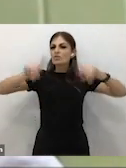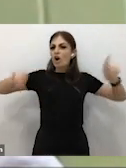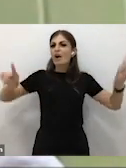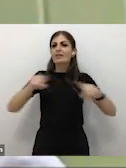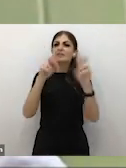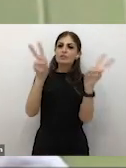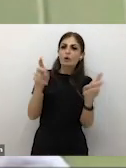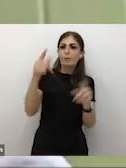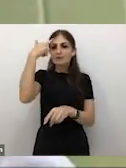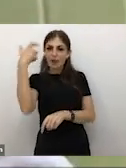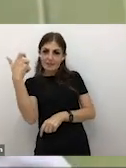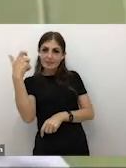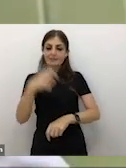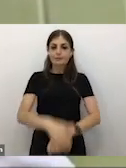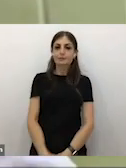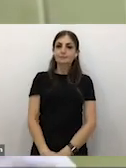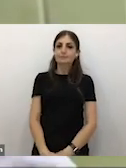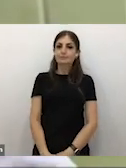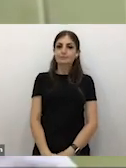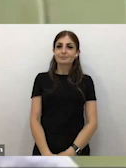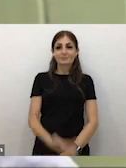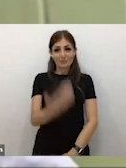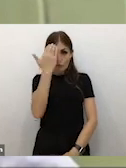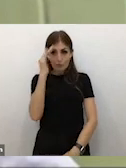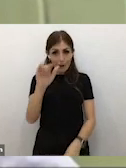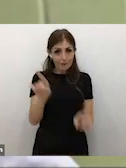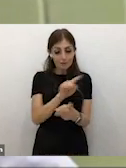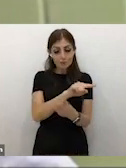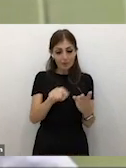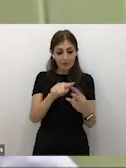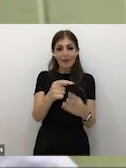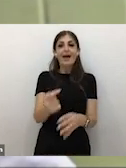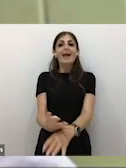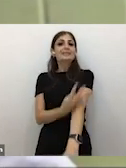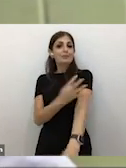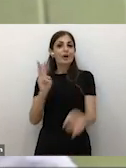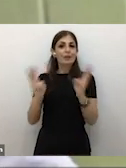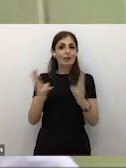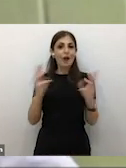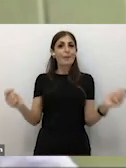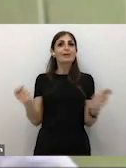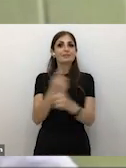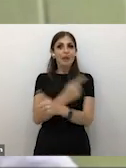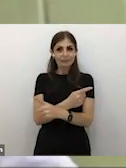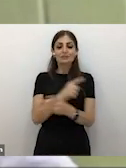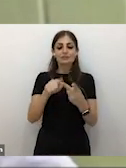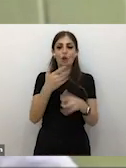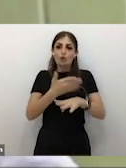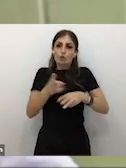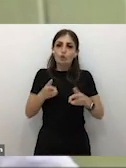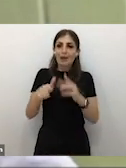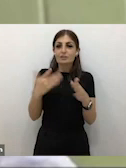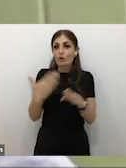and ideas. As a reminder, the 3 themes are inspiring climate action, new ways of